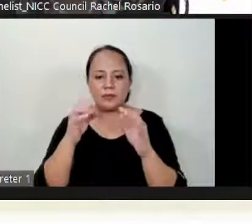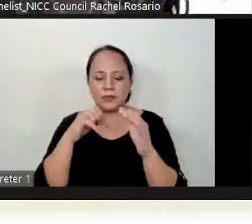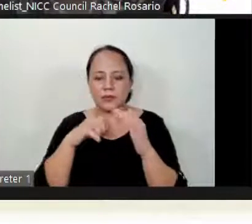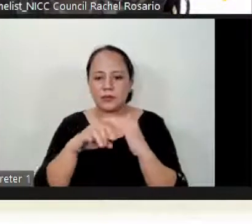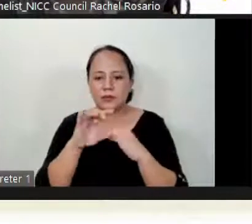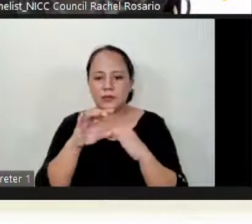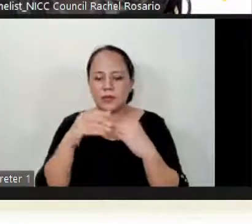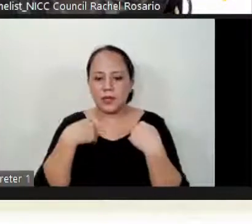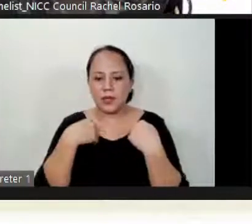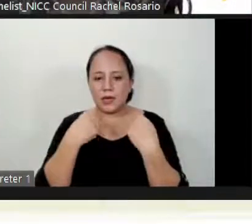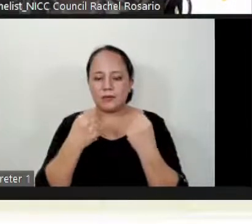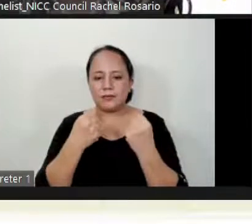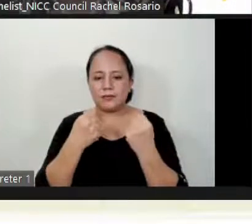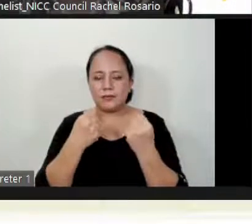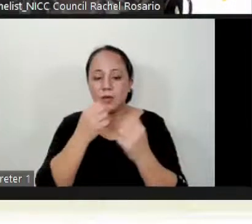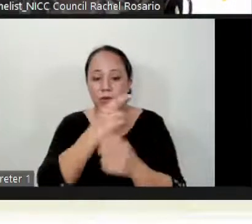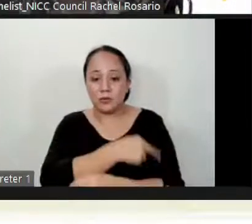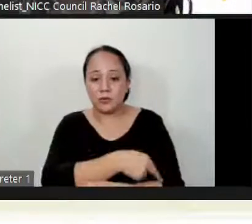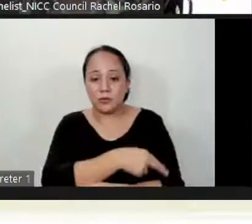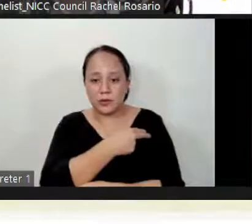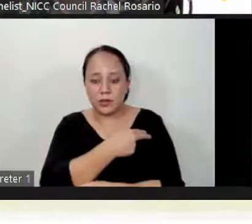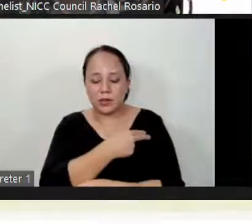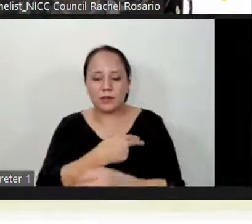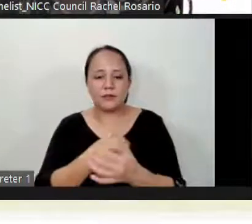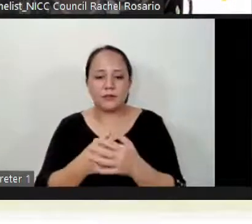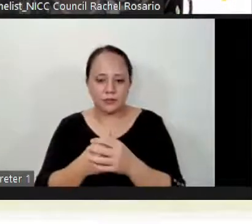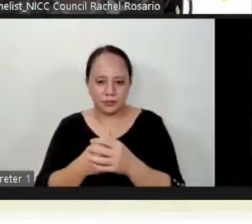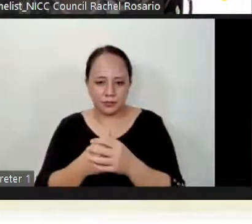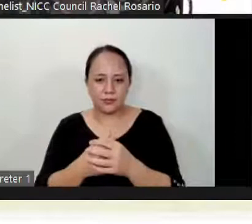health facility, the